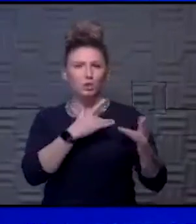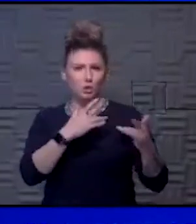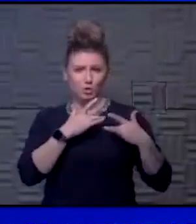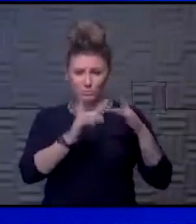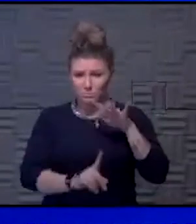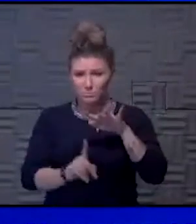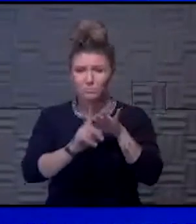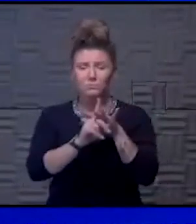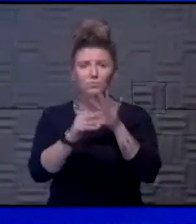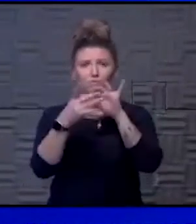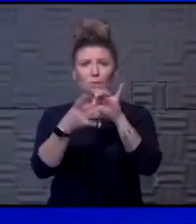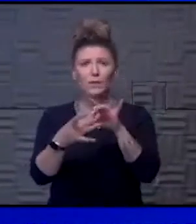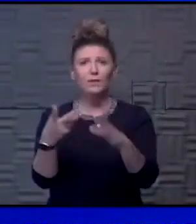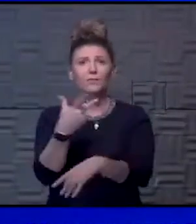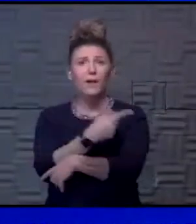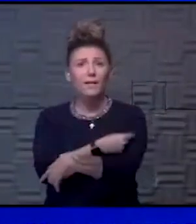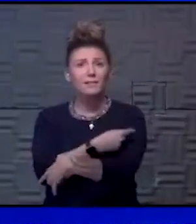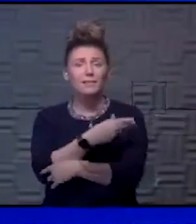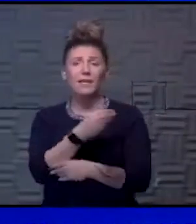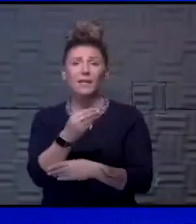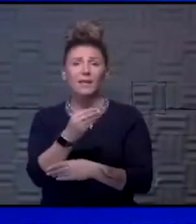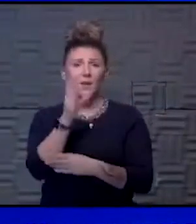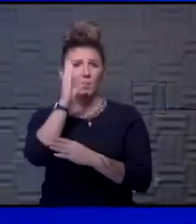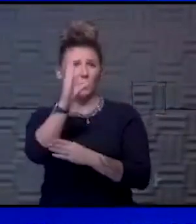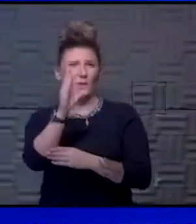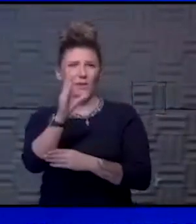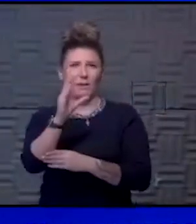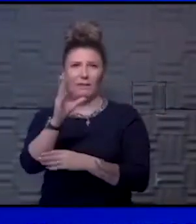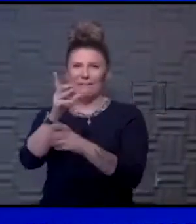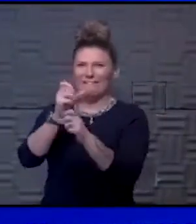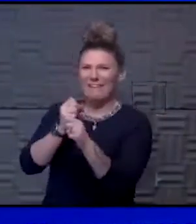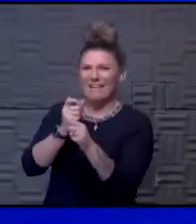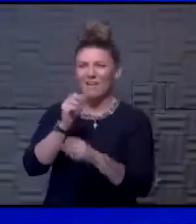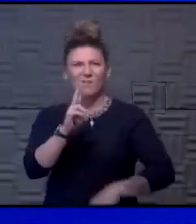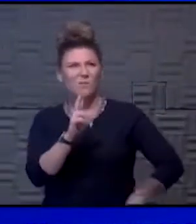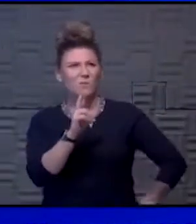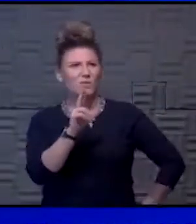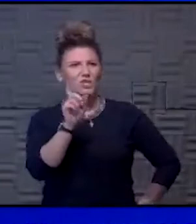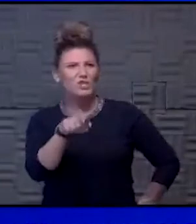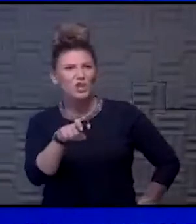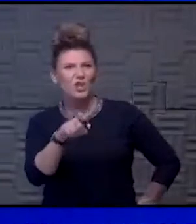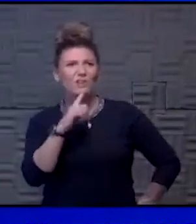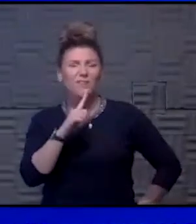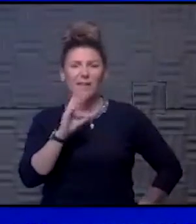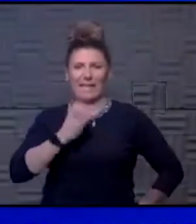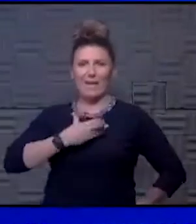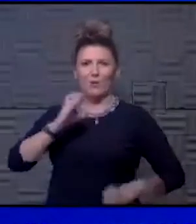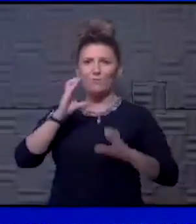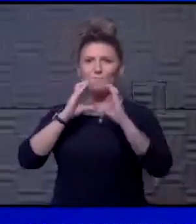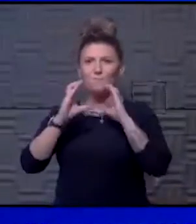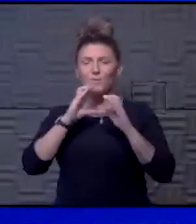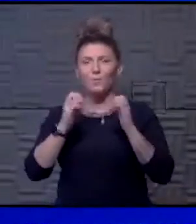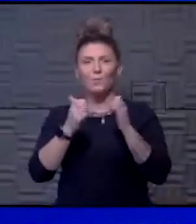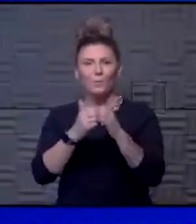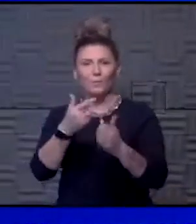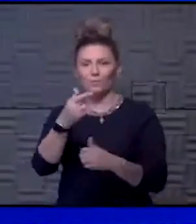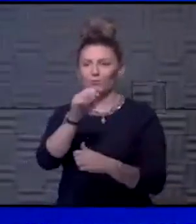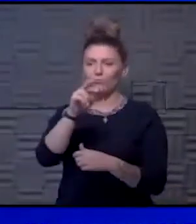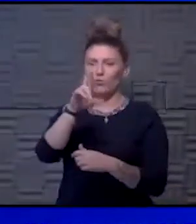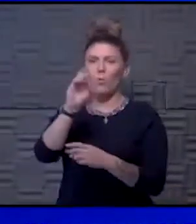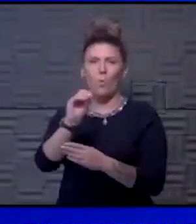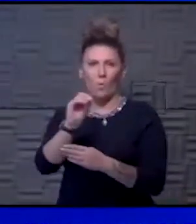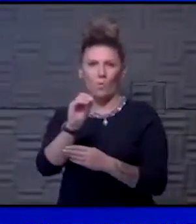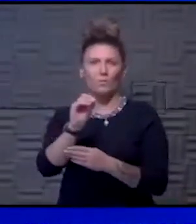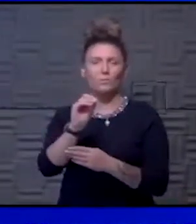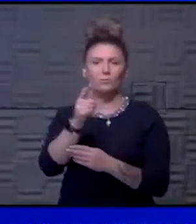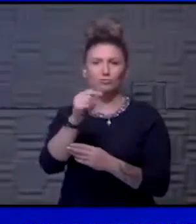up around vaccination and will I get it or should I get it? Whether that was our conversation with George, Dana, earlier this week, a